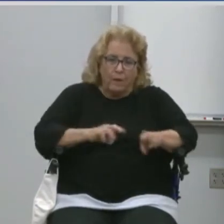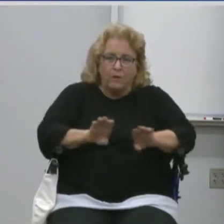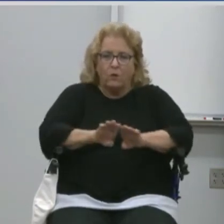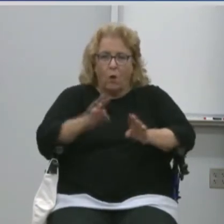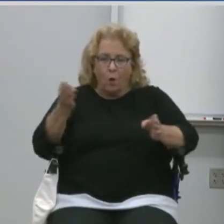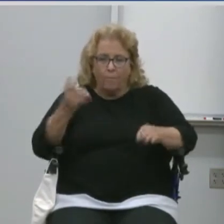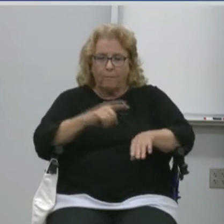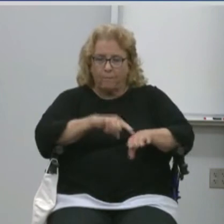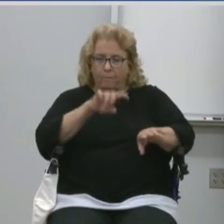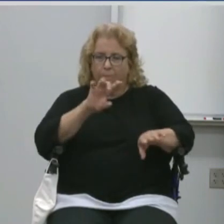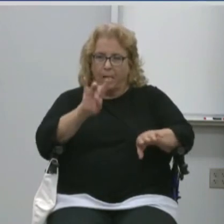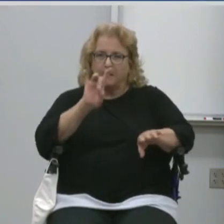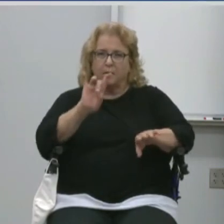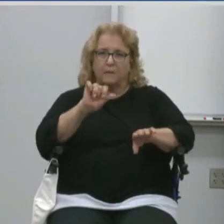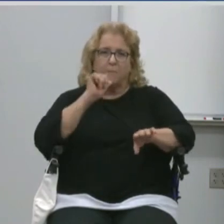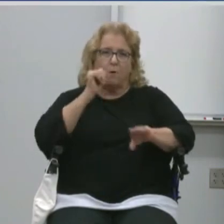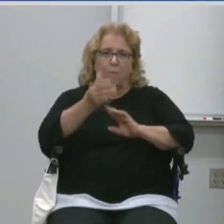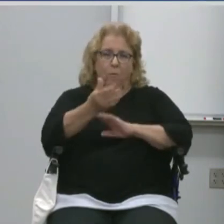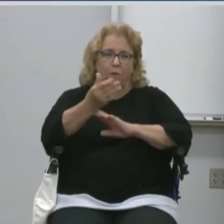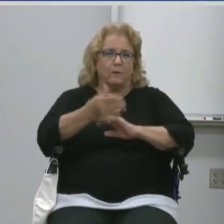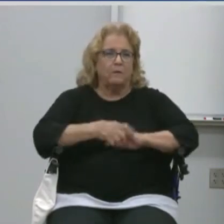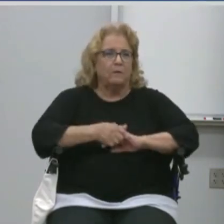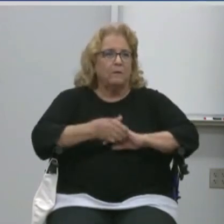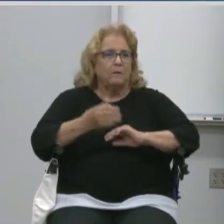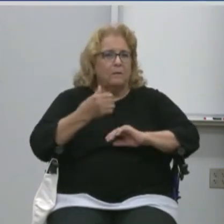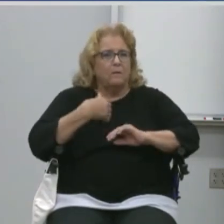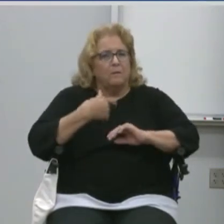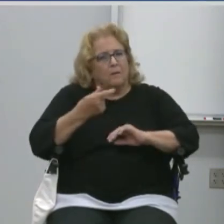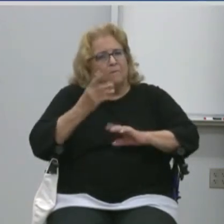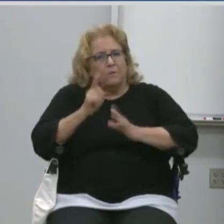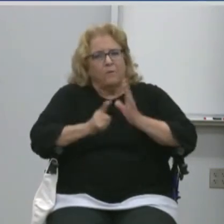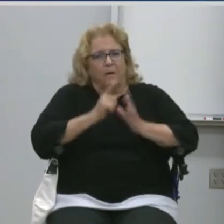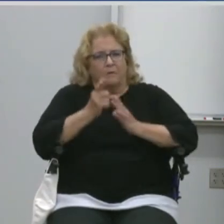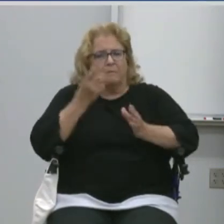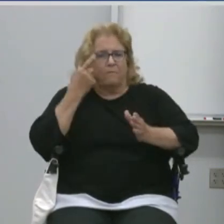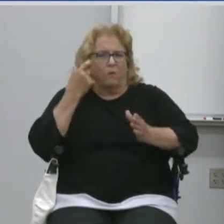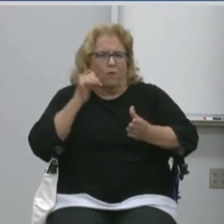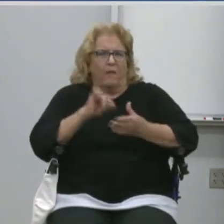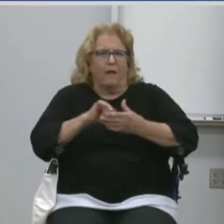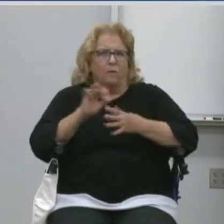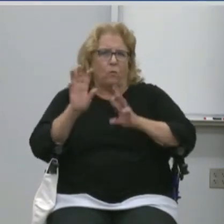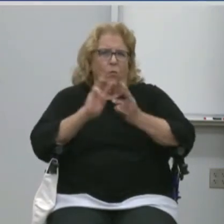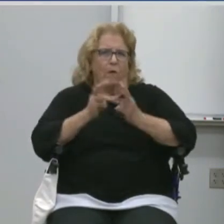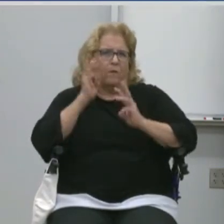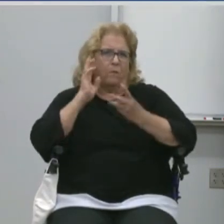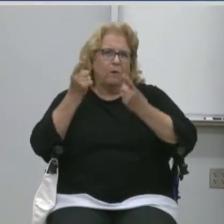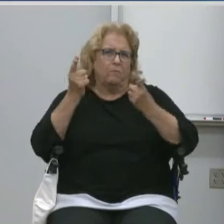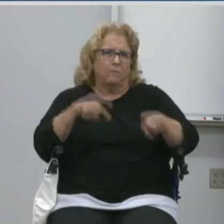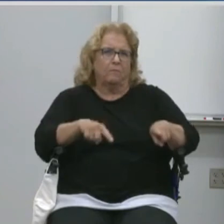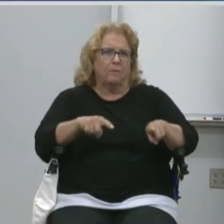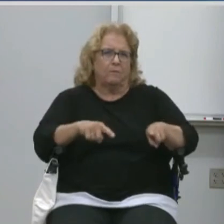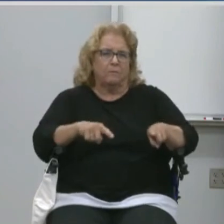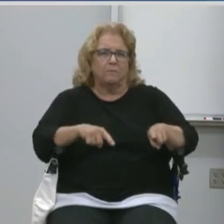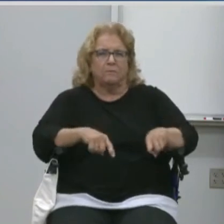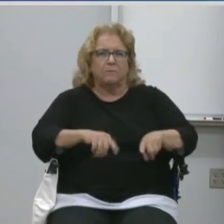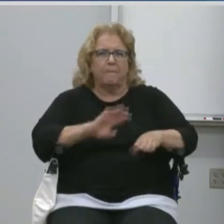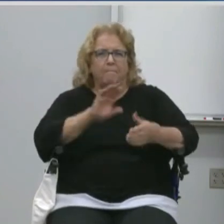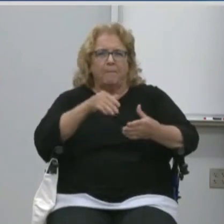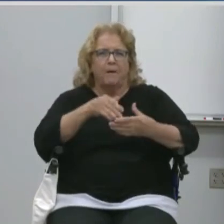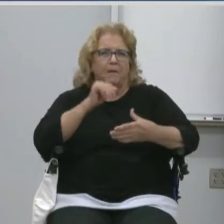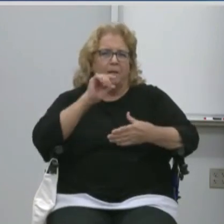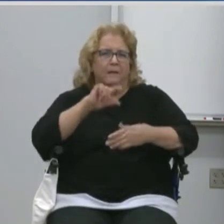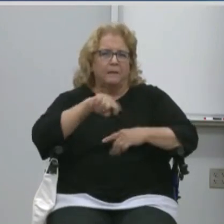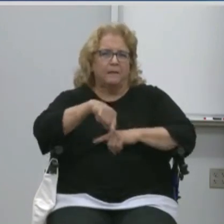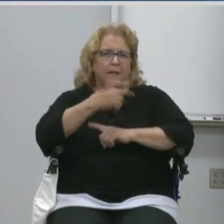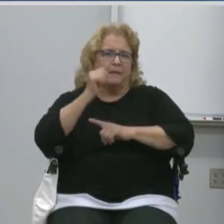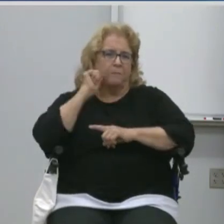doors right at 8 o'clock. And we do have a number of hours before that inclement weather will be upon us toward midday. So that's